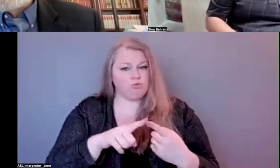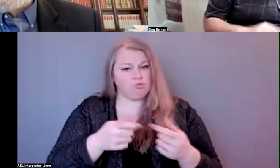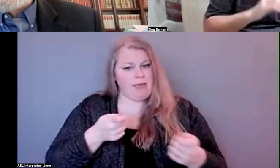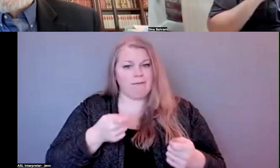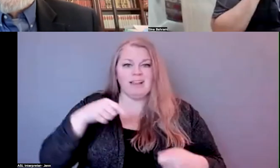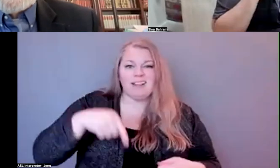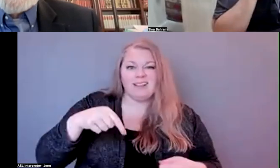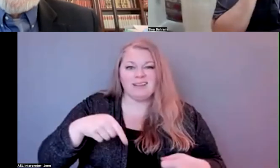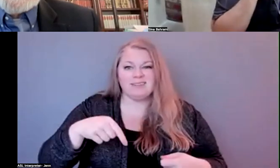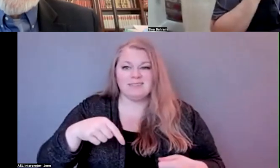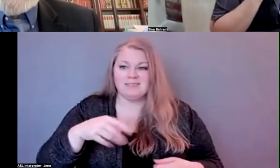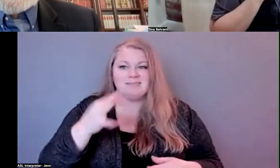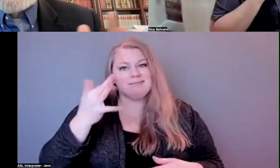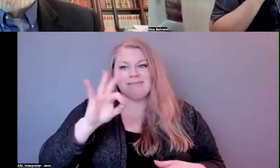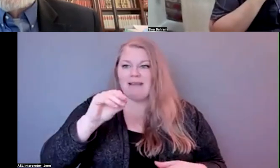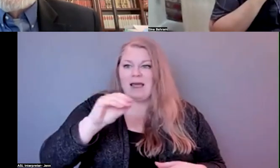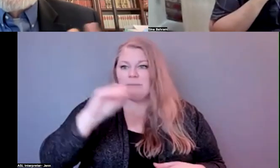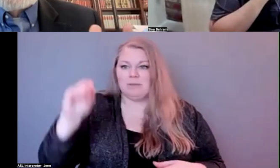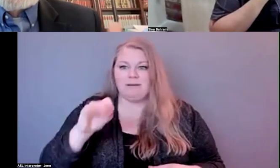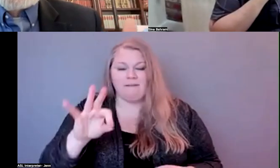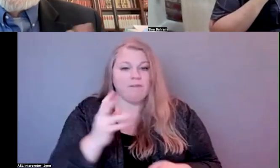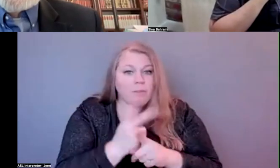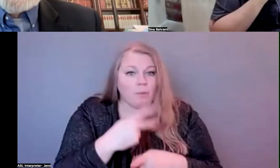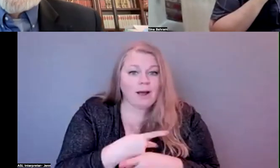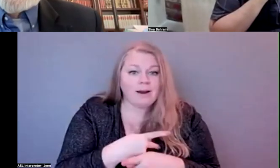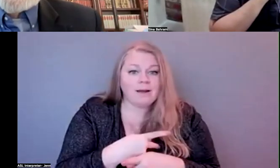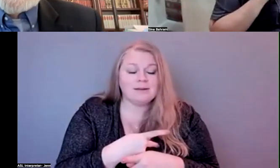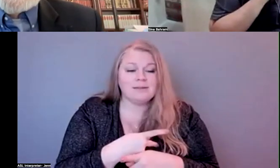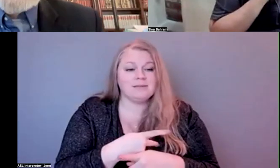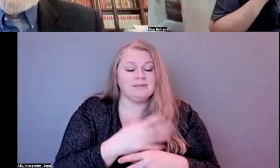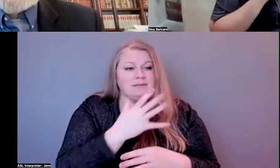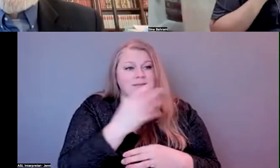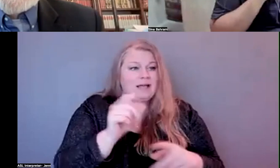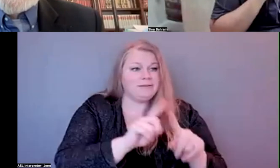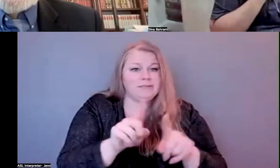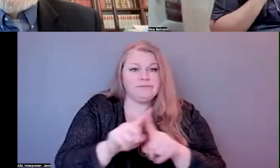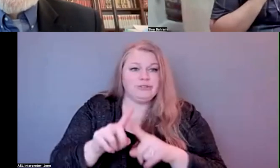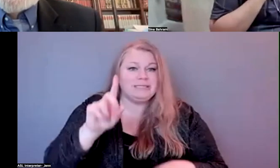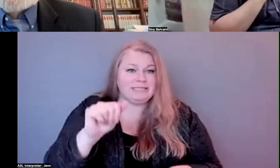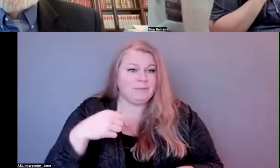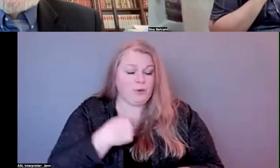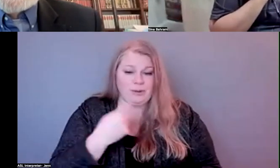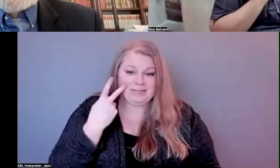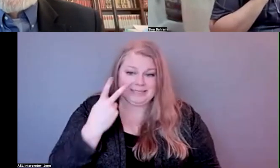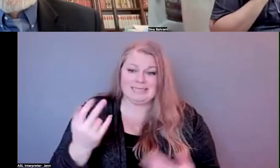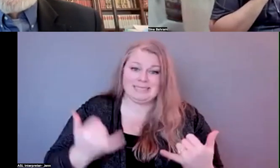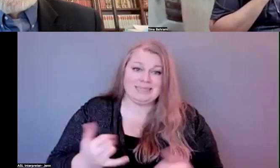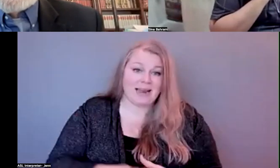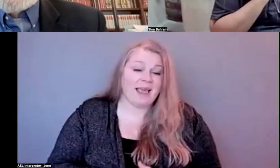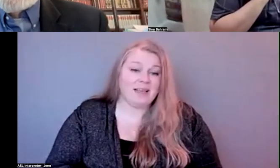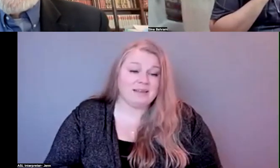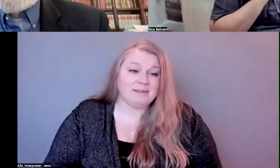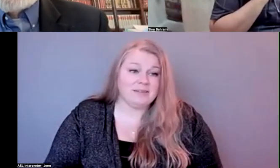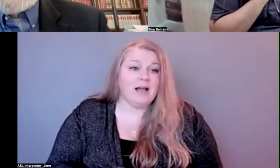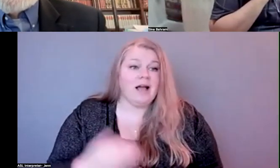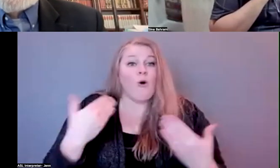the 90% of products and all the disabilities that we aren't handling today. So I'm